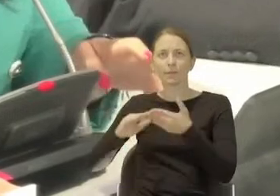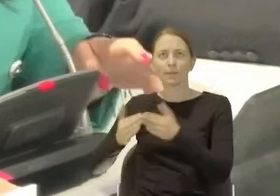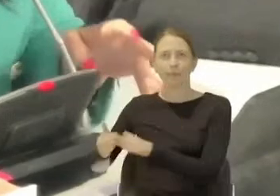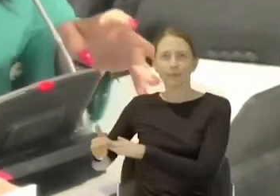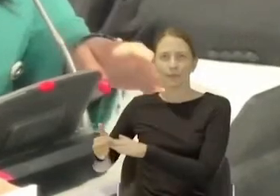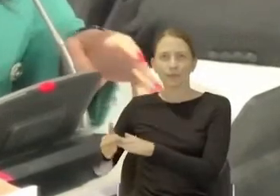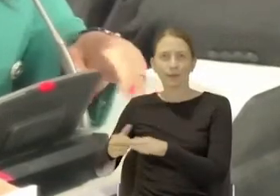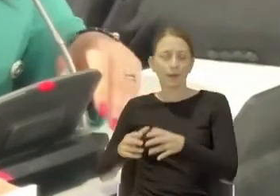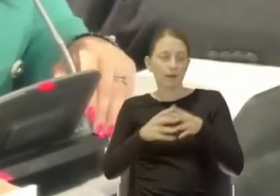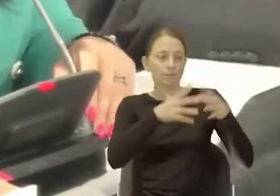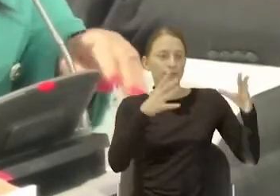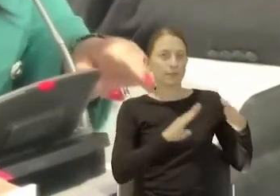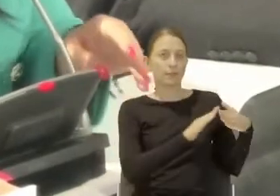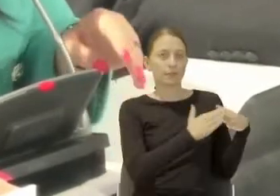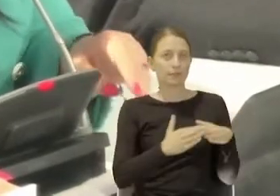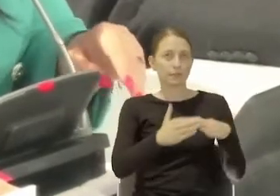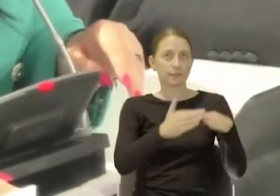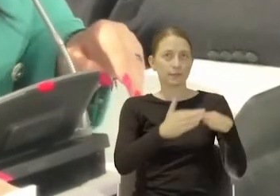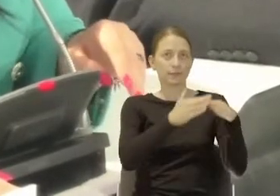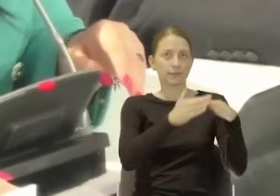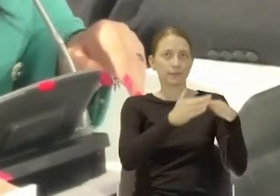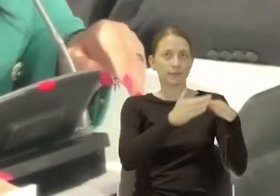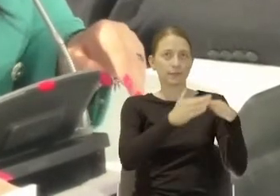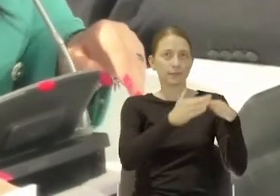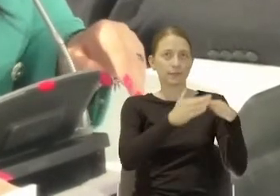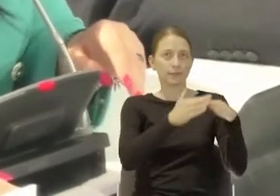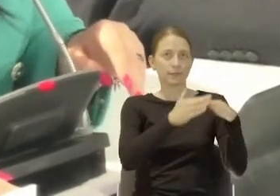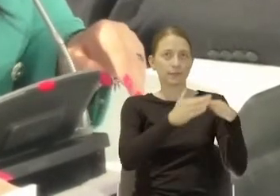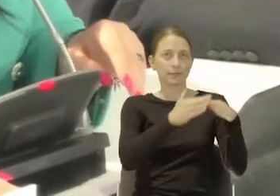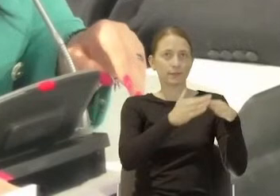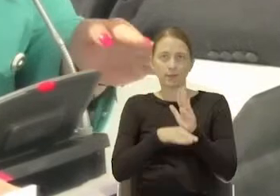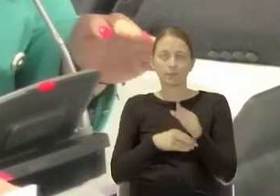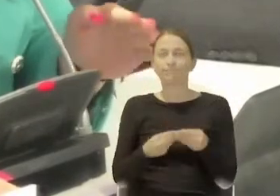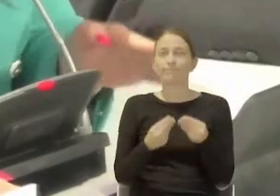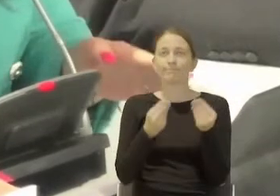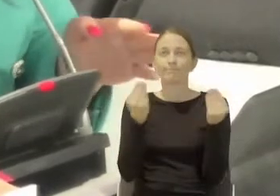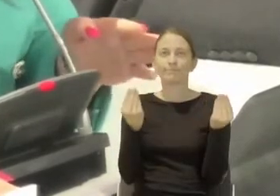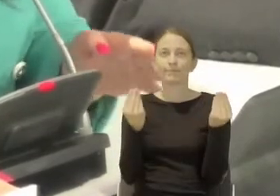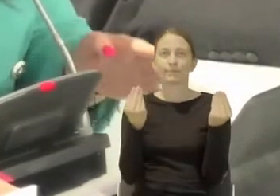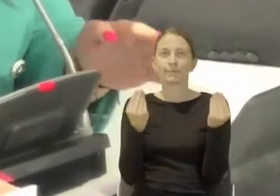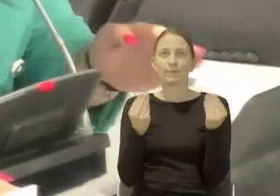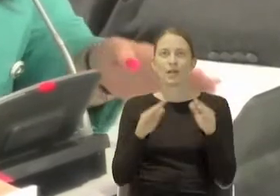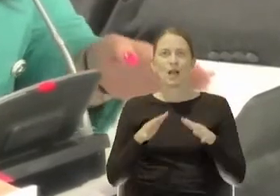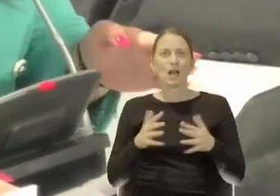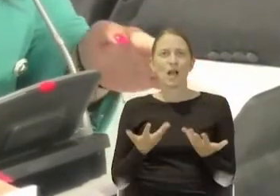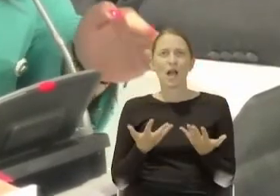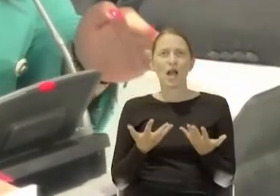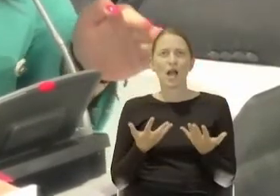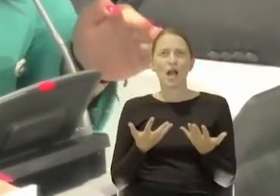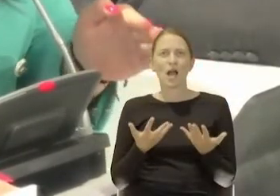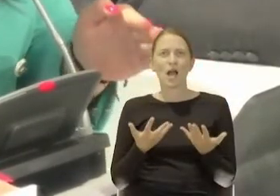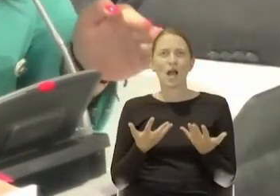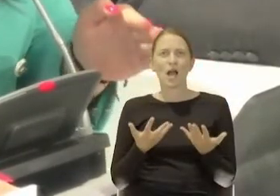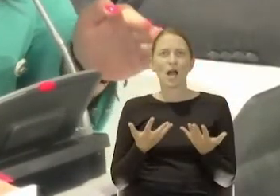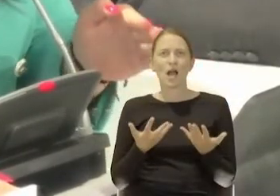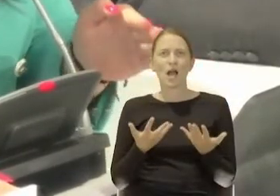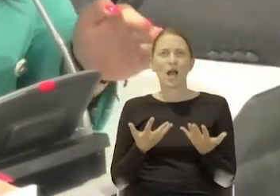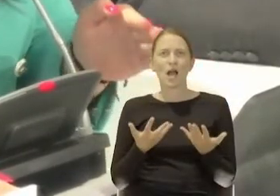The most important Polish strategic document, National Urban Policy